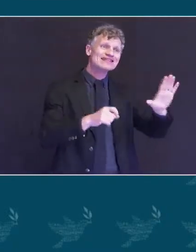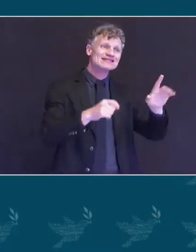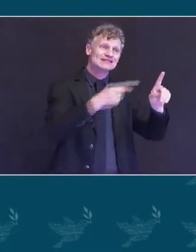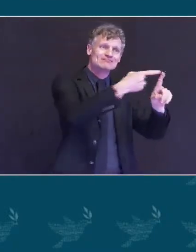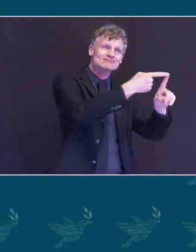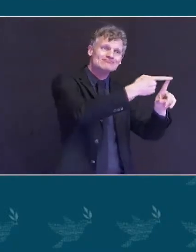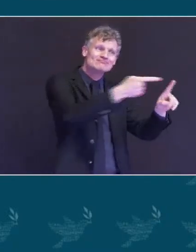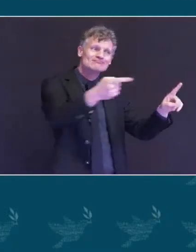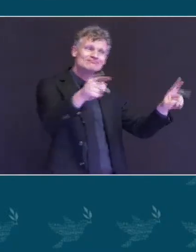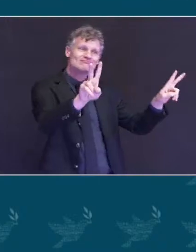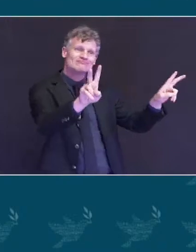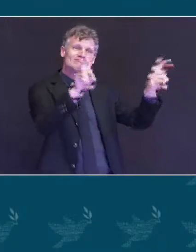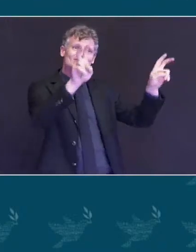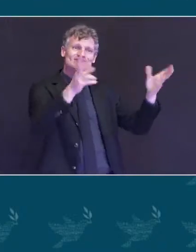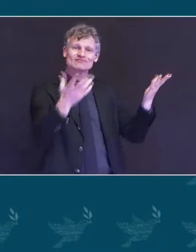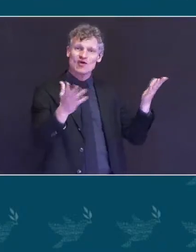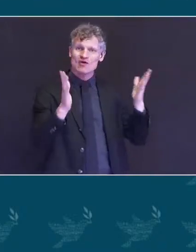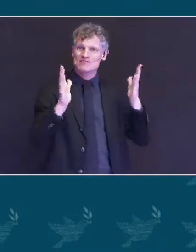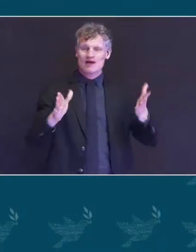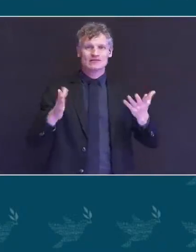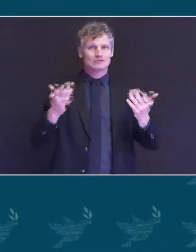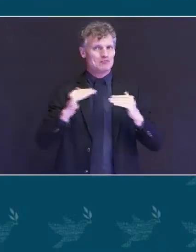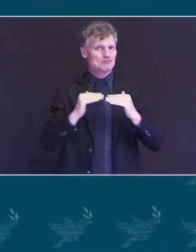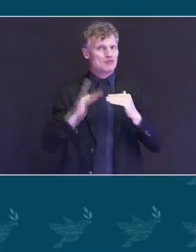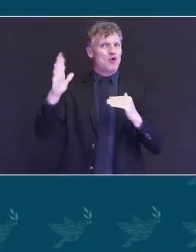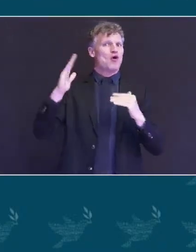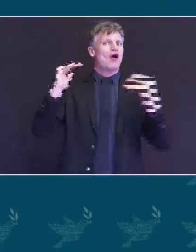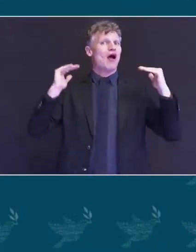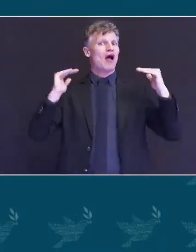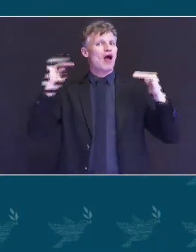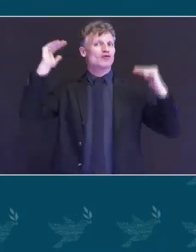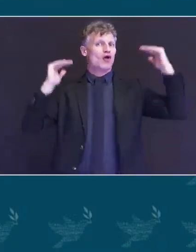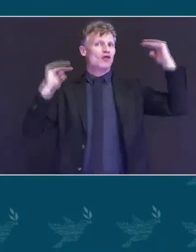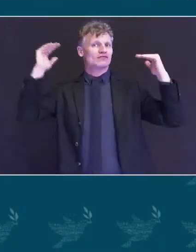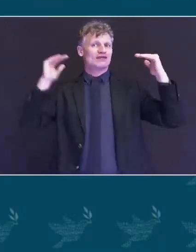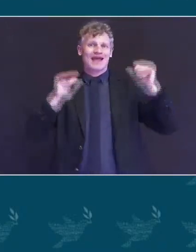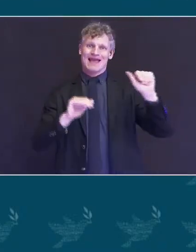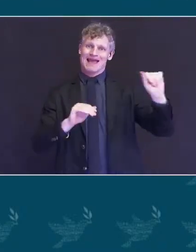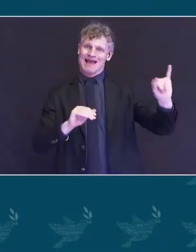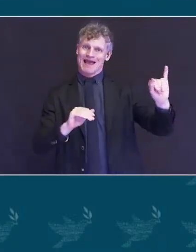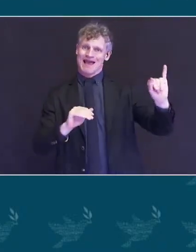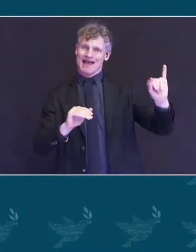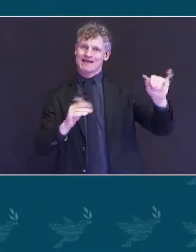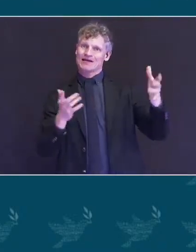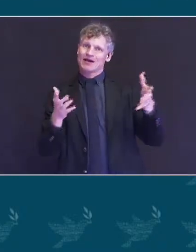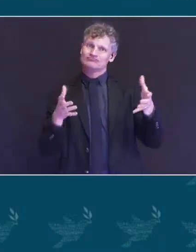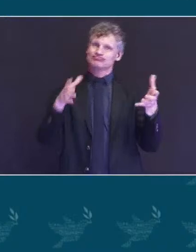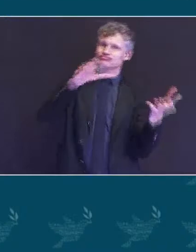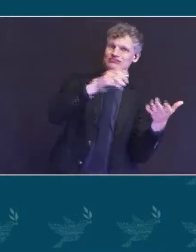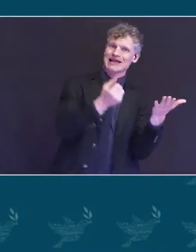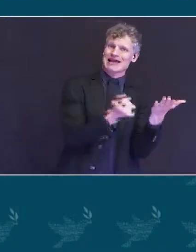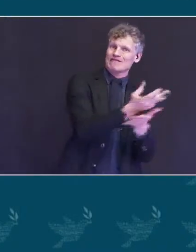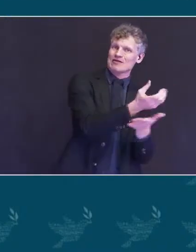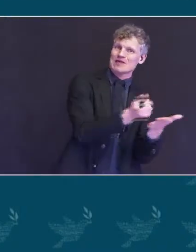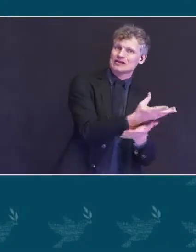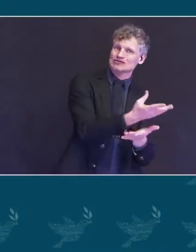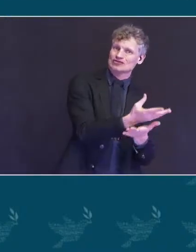data from adults, first and foremost. The AI comes from the adults, and then it's directed towards the